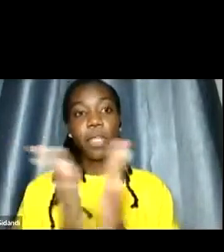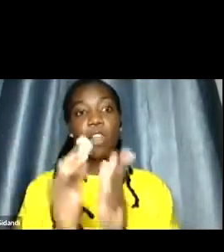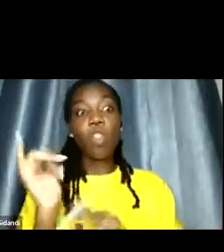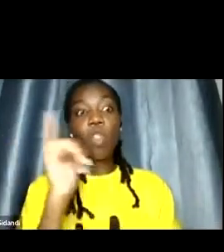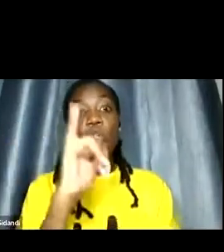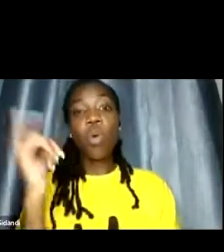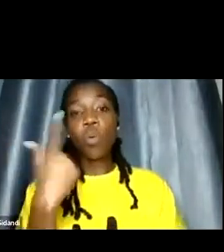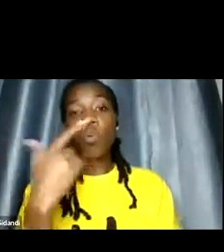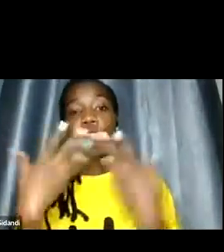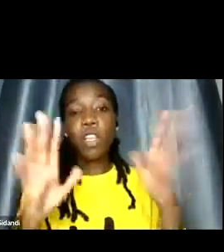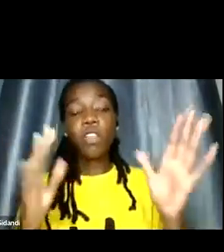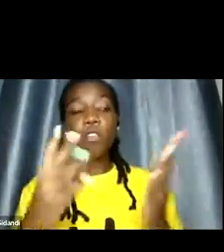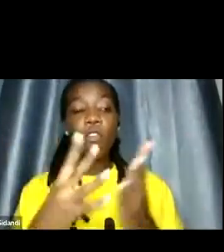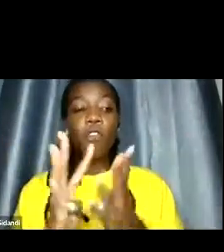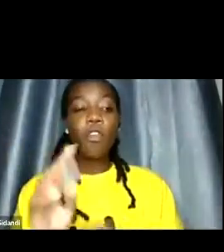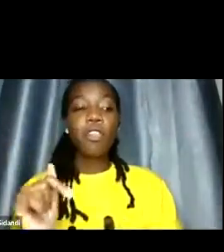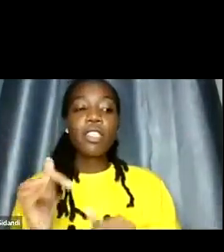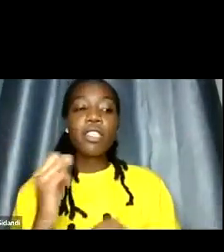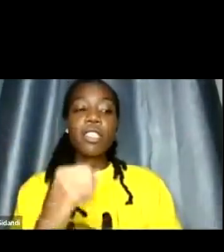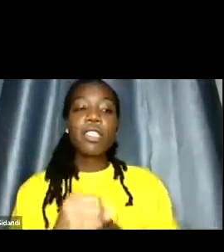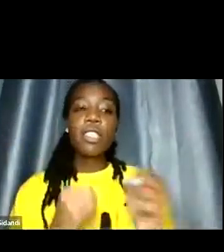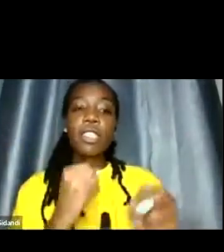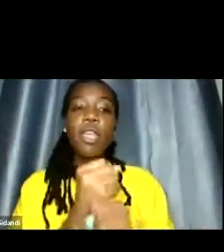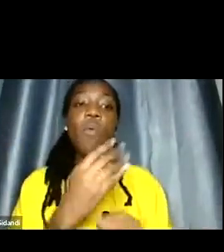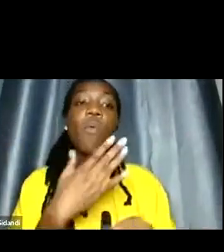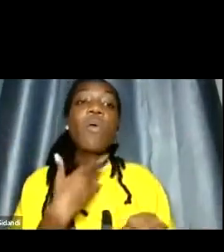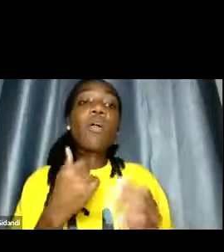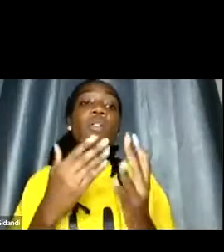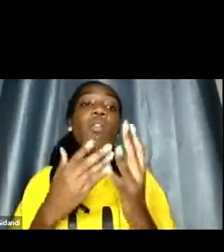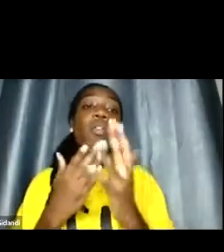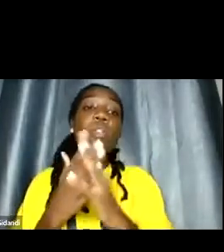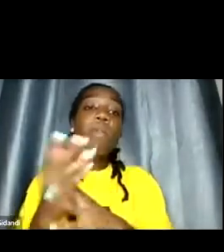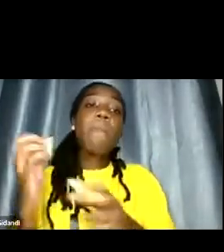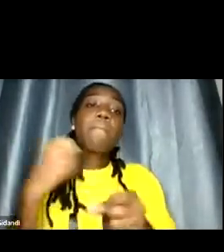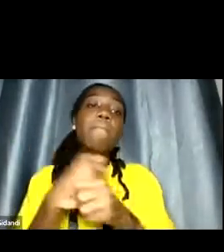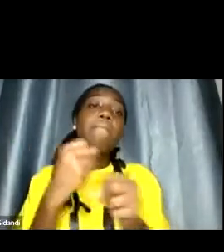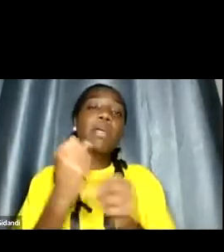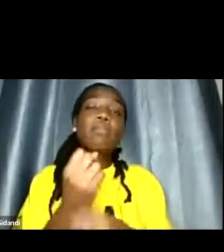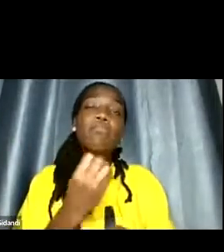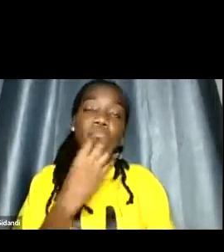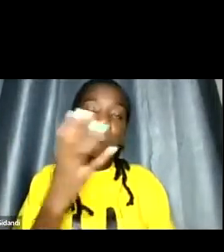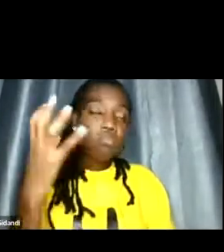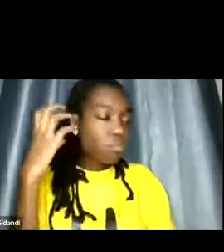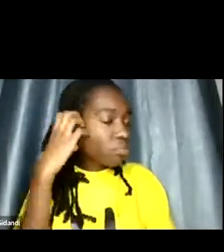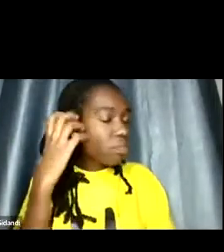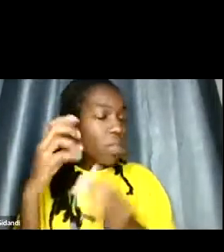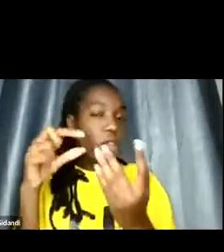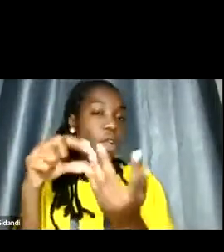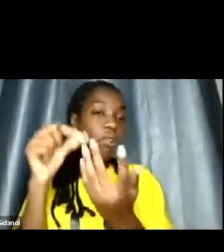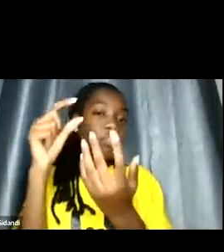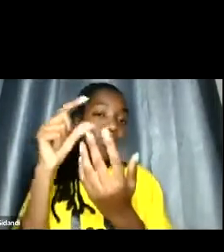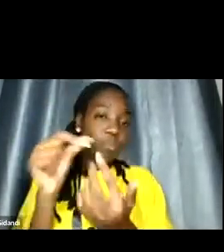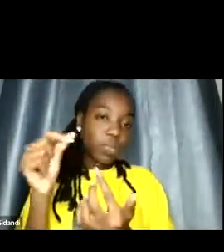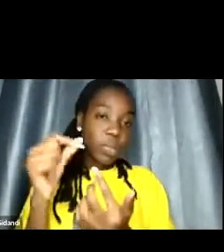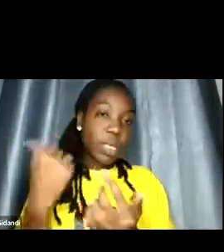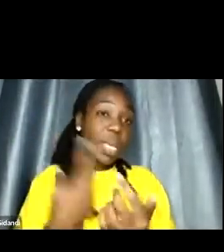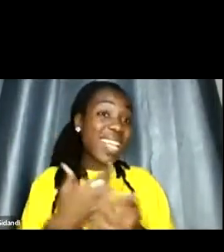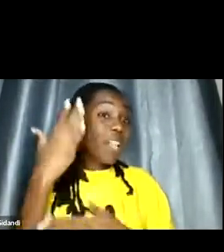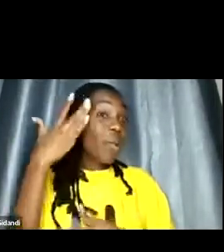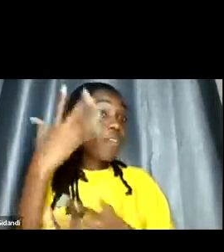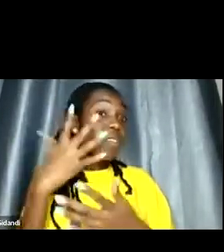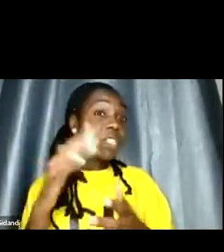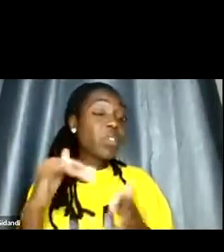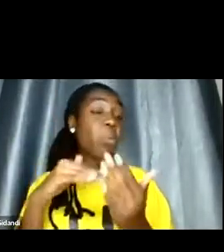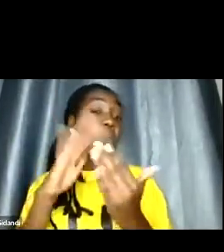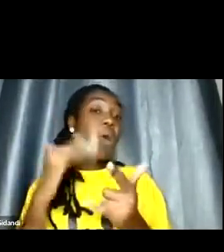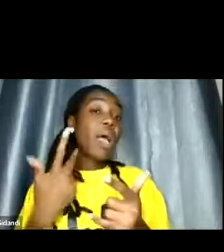you're looking to, we want to take them through making informed career choices, because we realize that most of us are in careers that we never